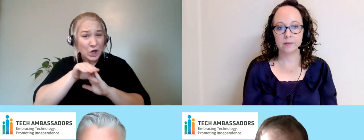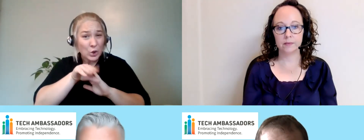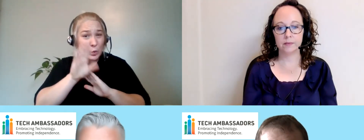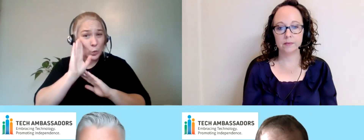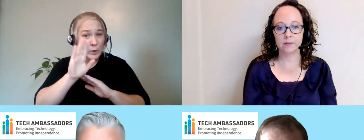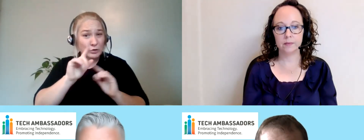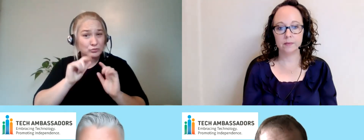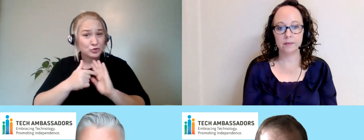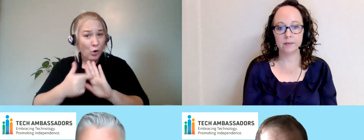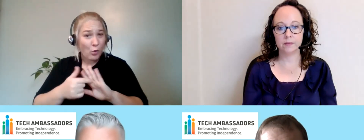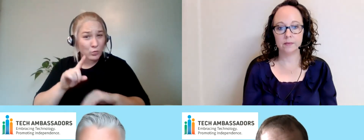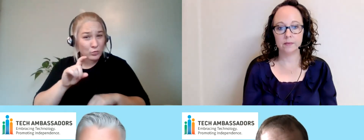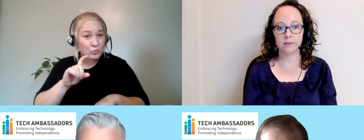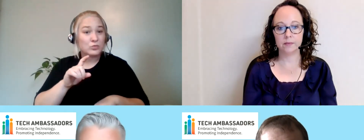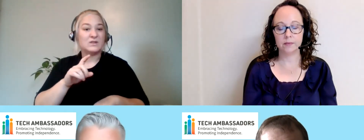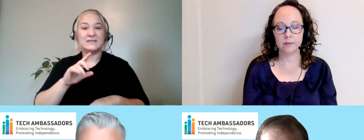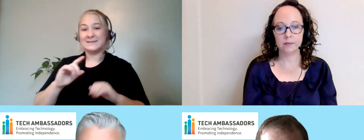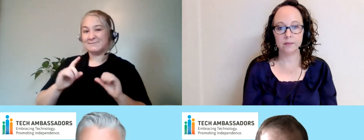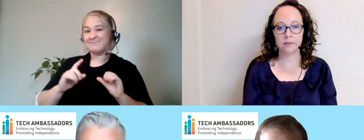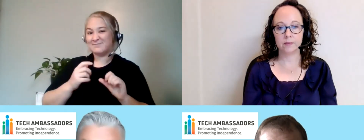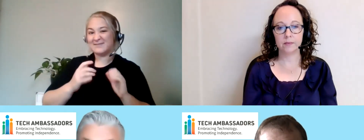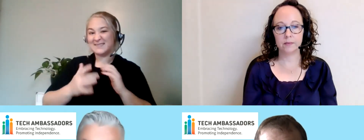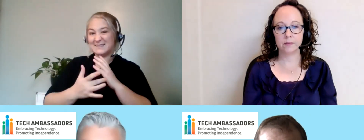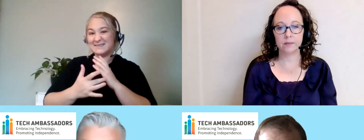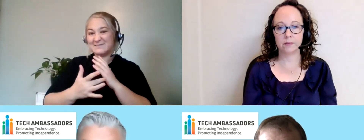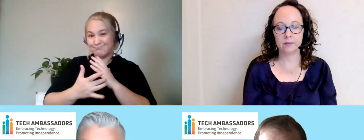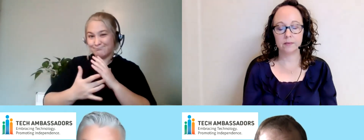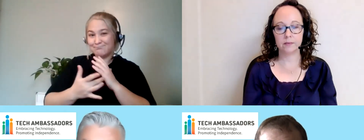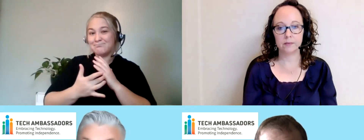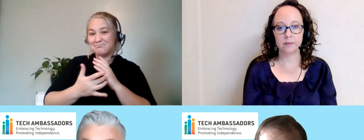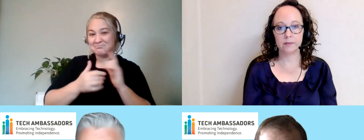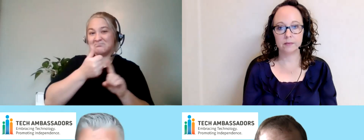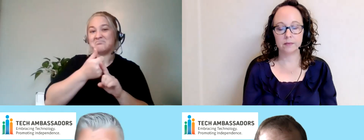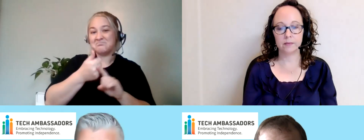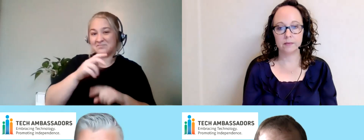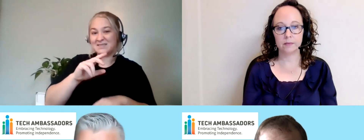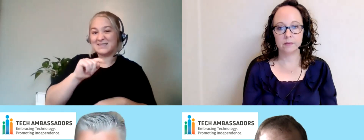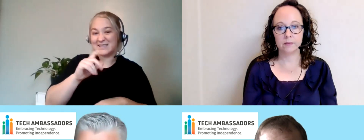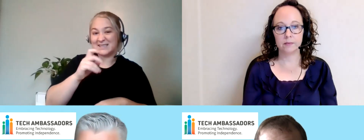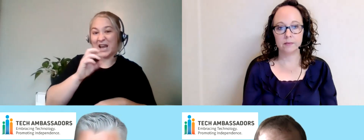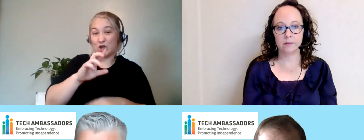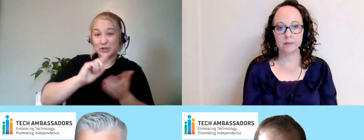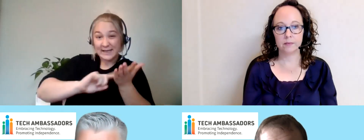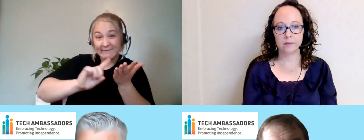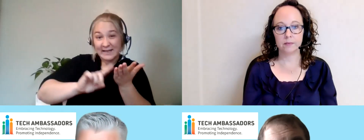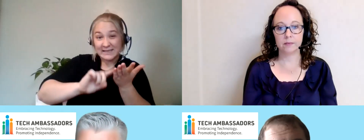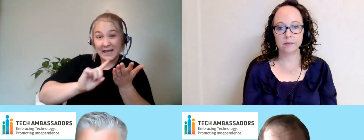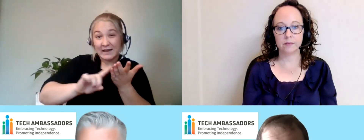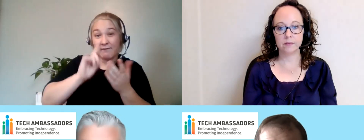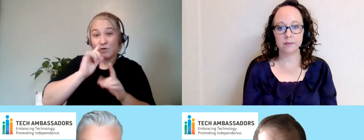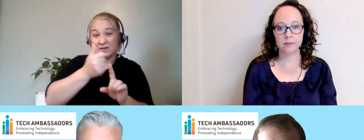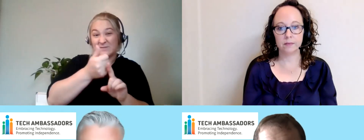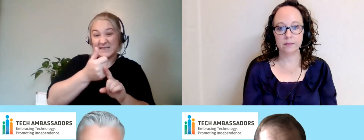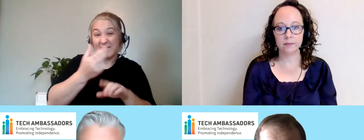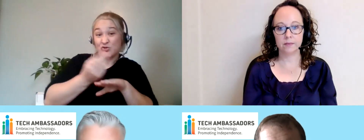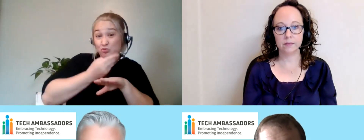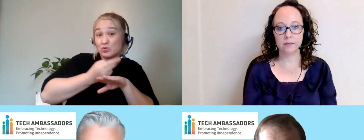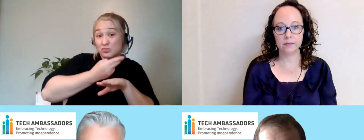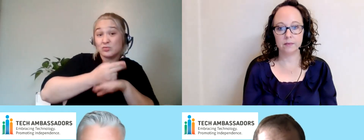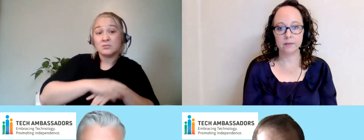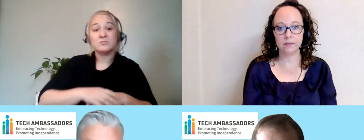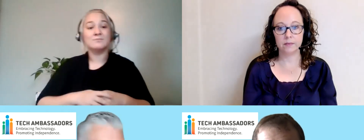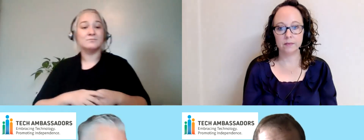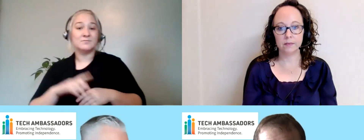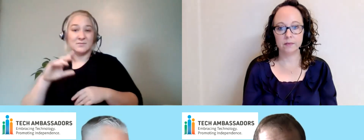that Tanner is investigating using for himself. Yeah. Yeah,